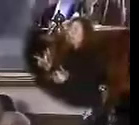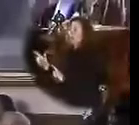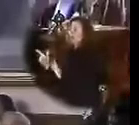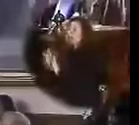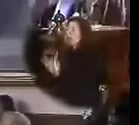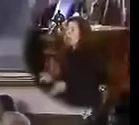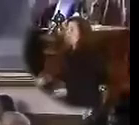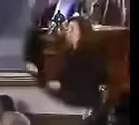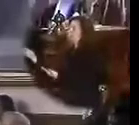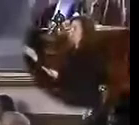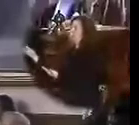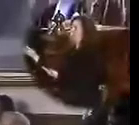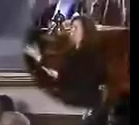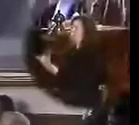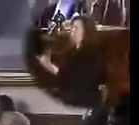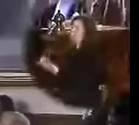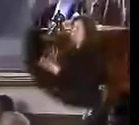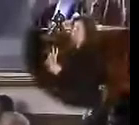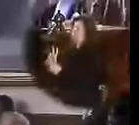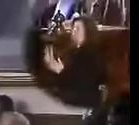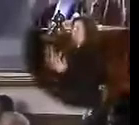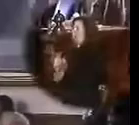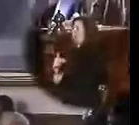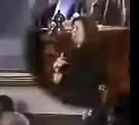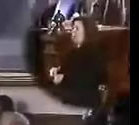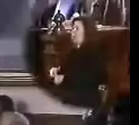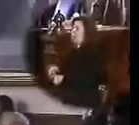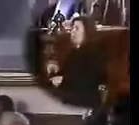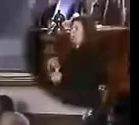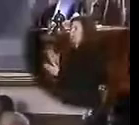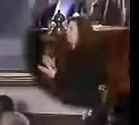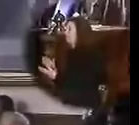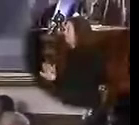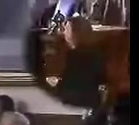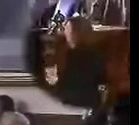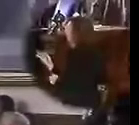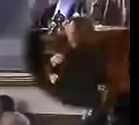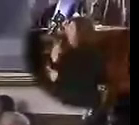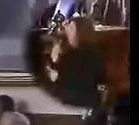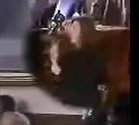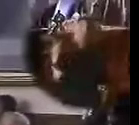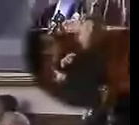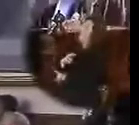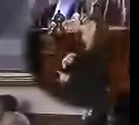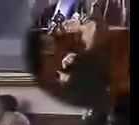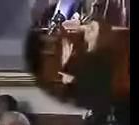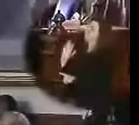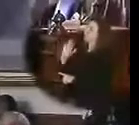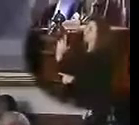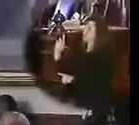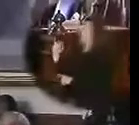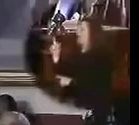people of Texas want us to address. You know, if I look back on Ronald Reagan and I look back on John F.